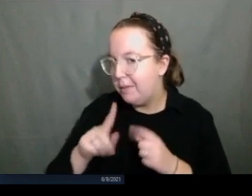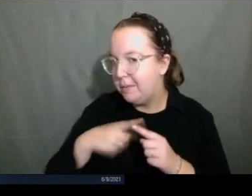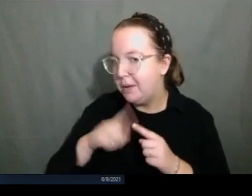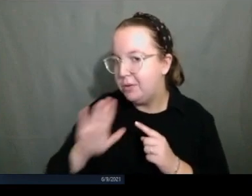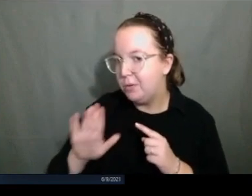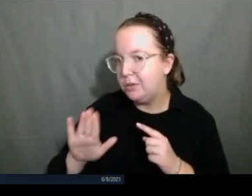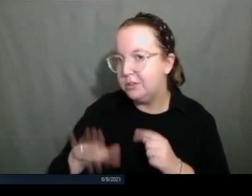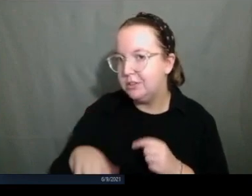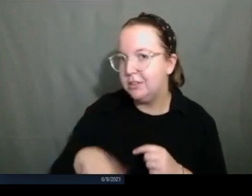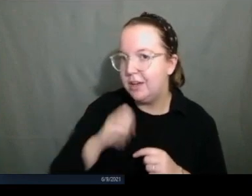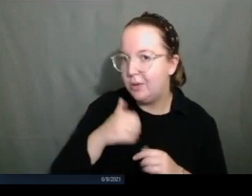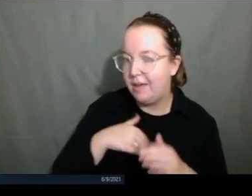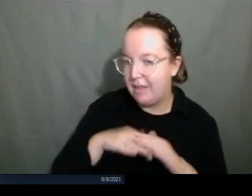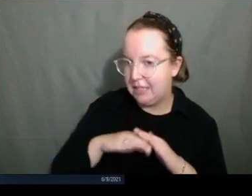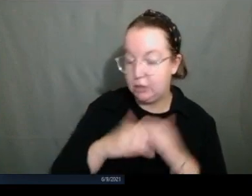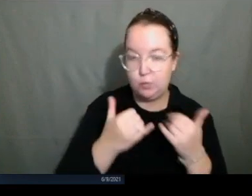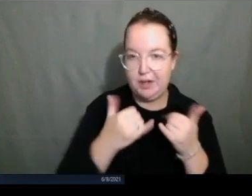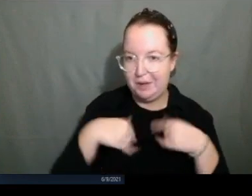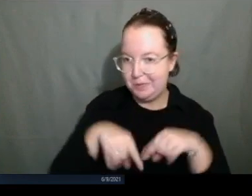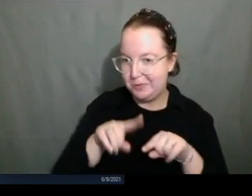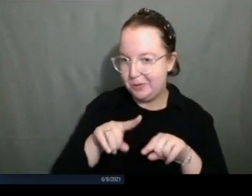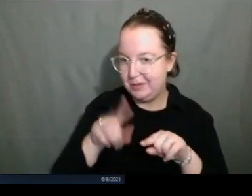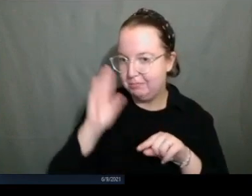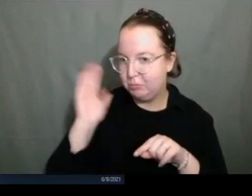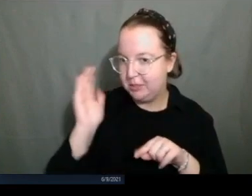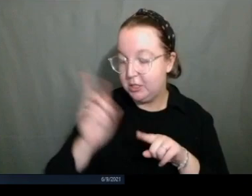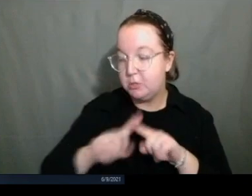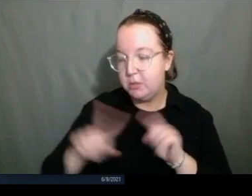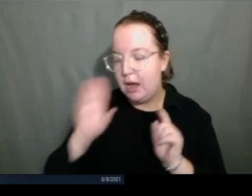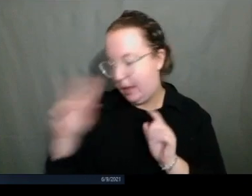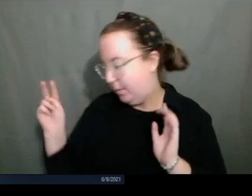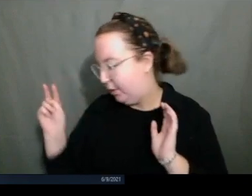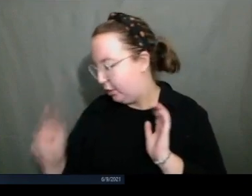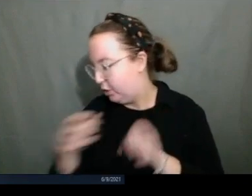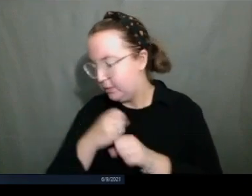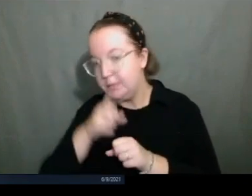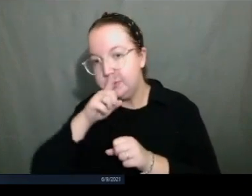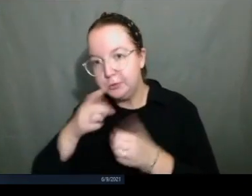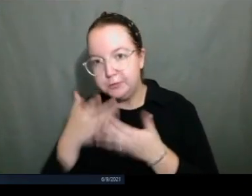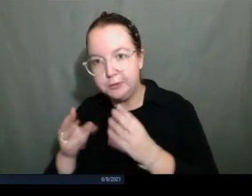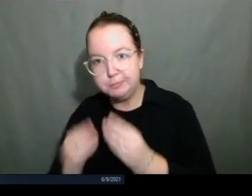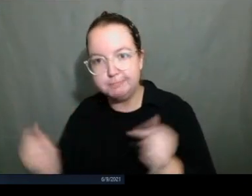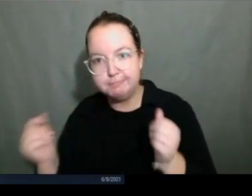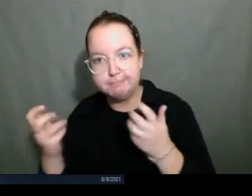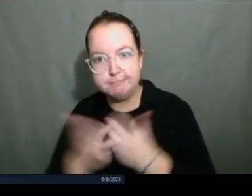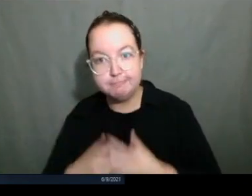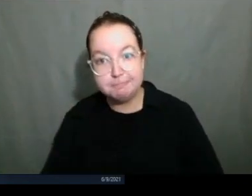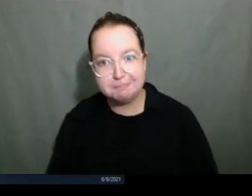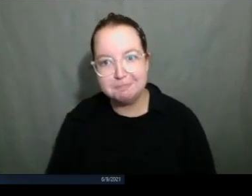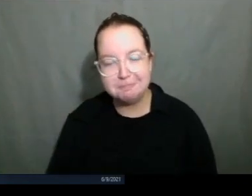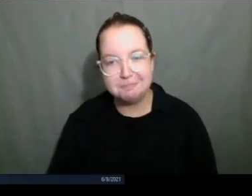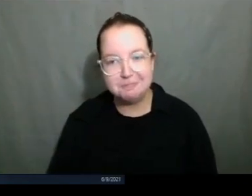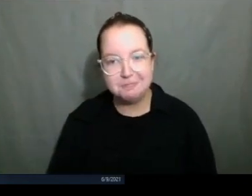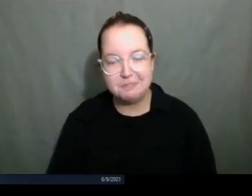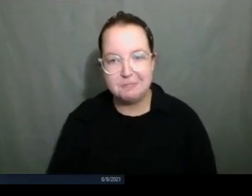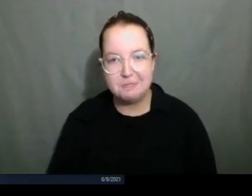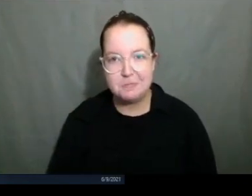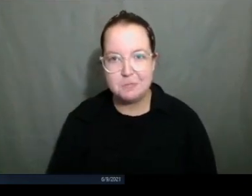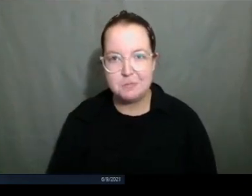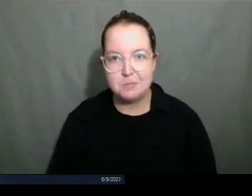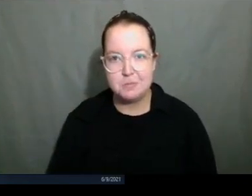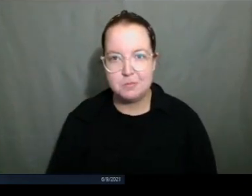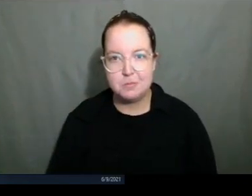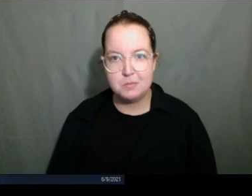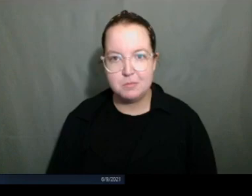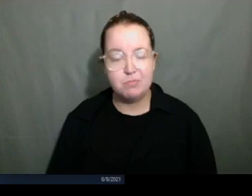Yeah, I don't have access to look at it right now, but we can definitely take a look and make sure that we look into that. Yeah, you can